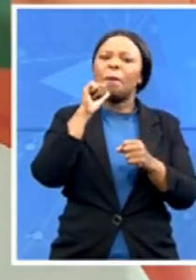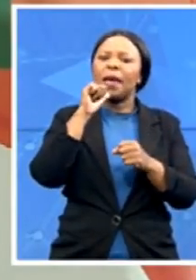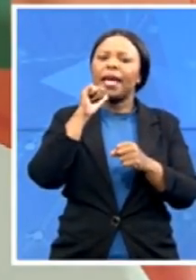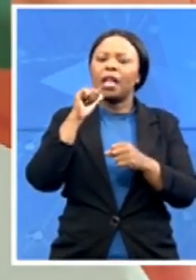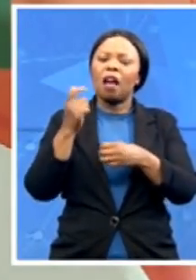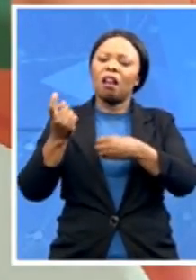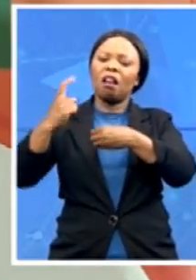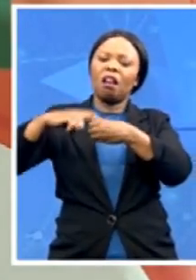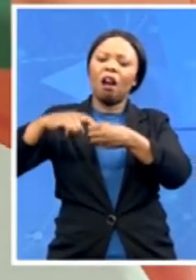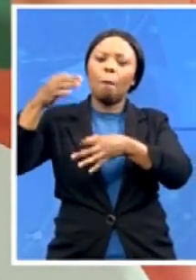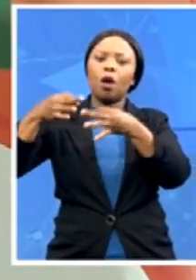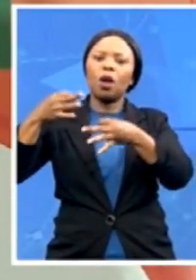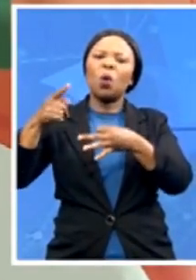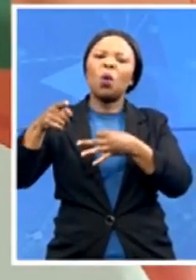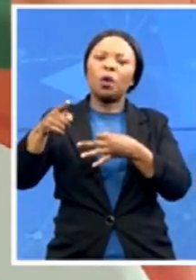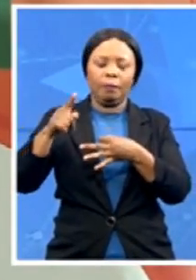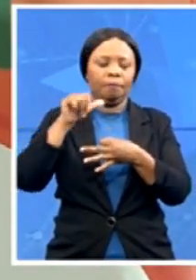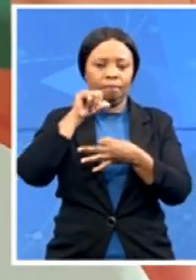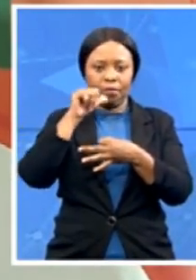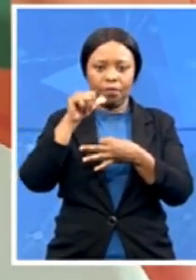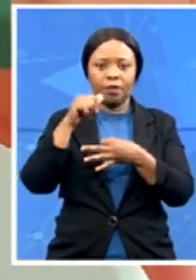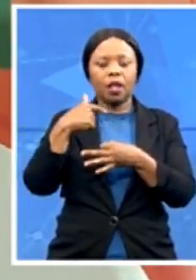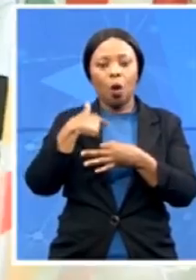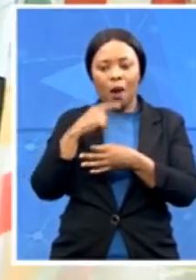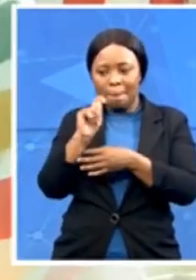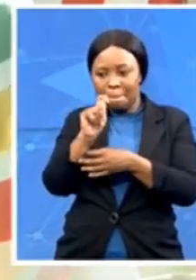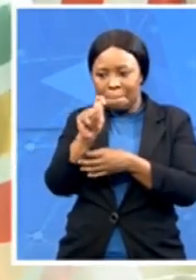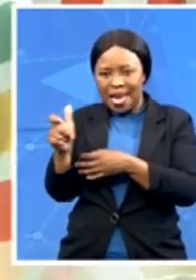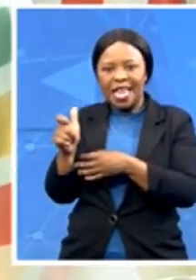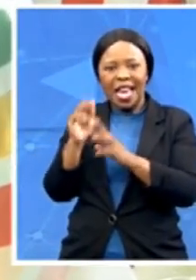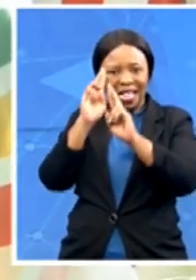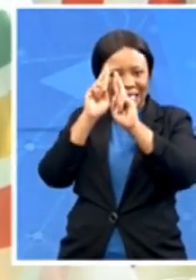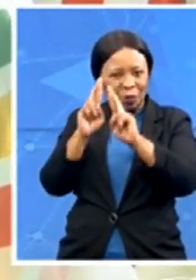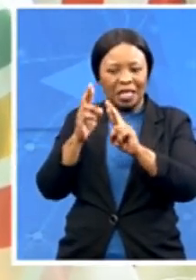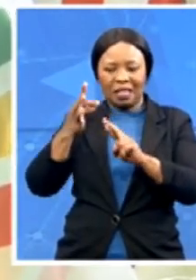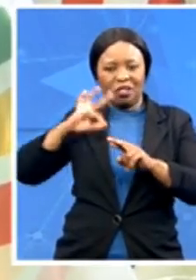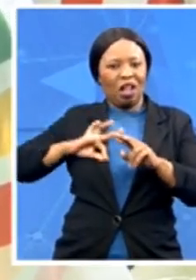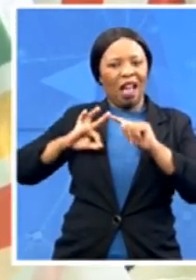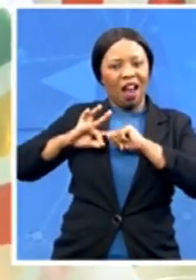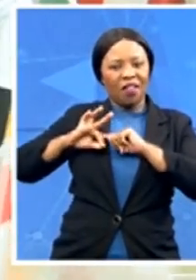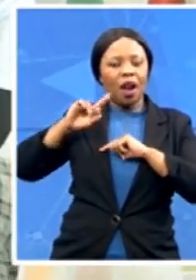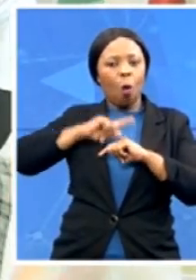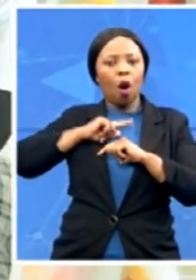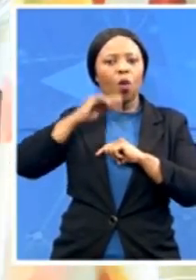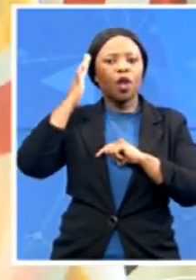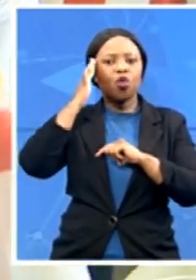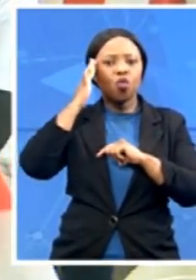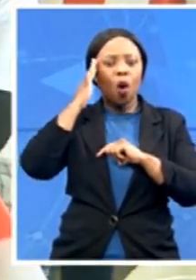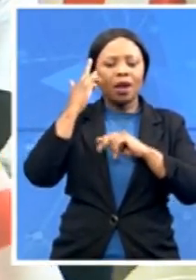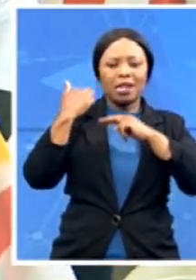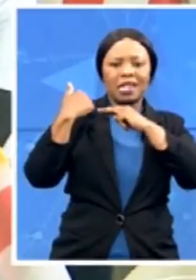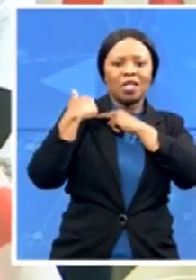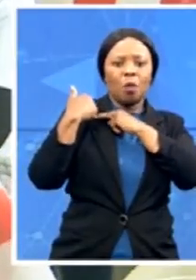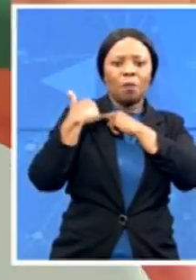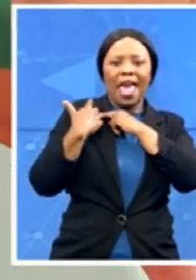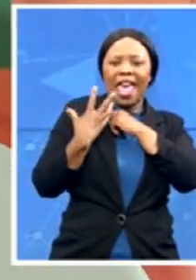a decent living wage because we know they have responsibilities like everyone else. The